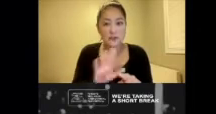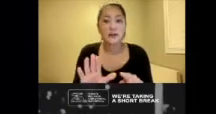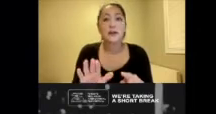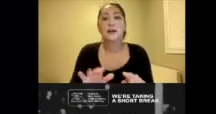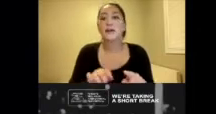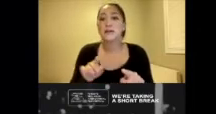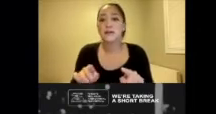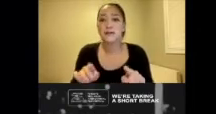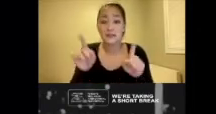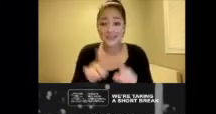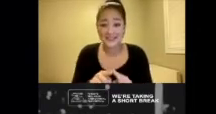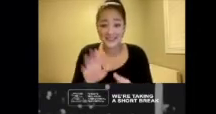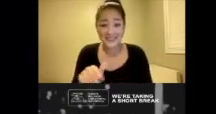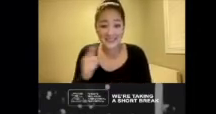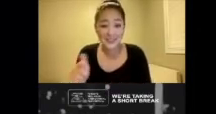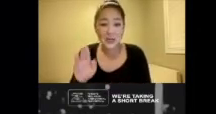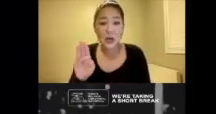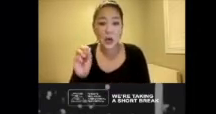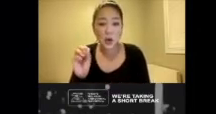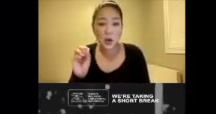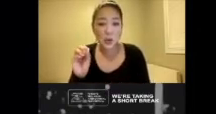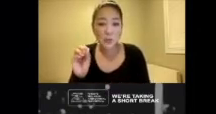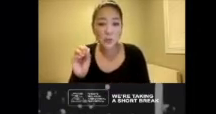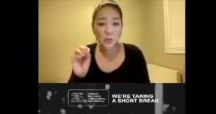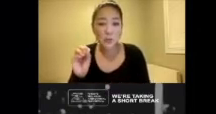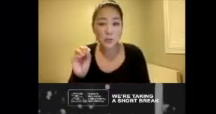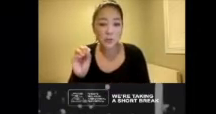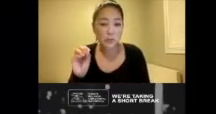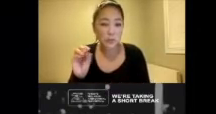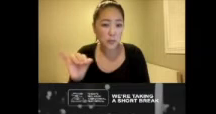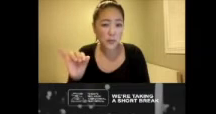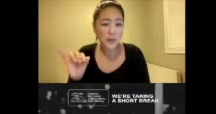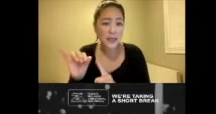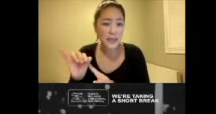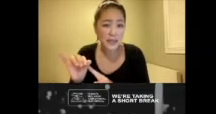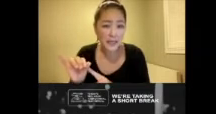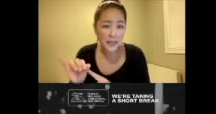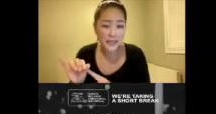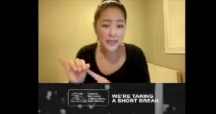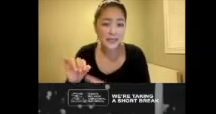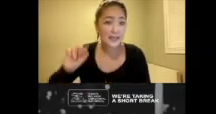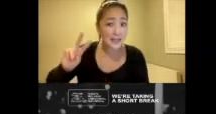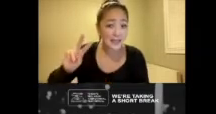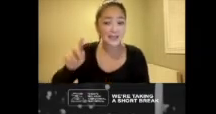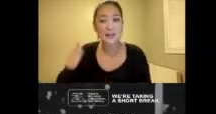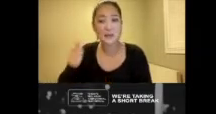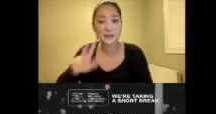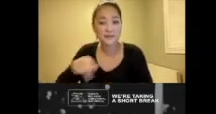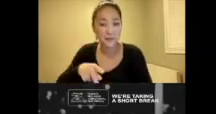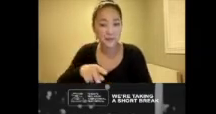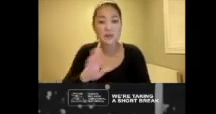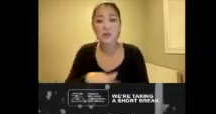have Bo, who's the boy kind of making the peace sign and holding up the selfie stick. He's Filipino, and the